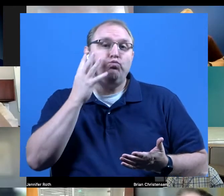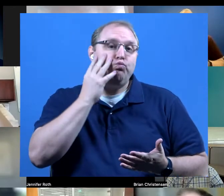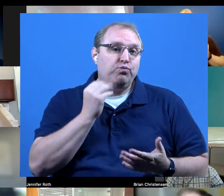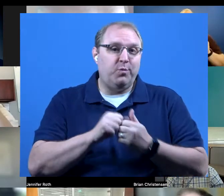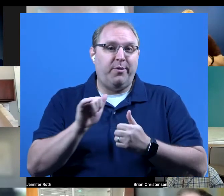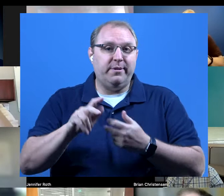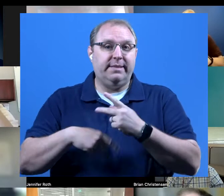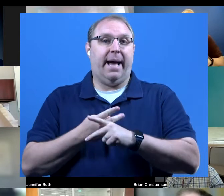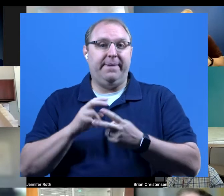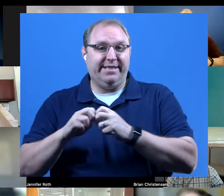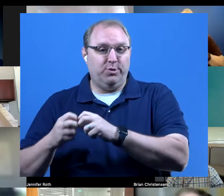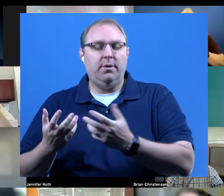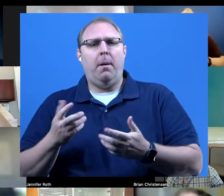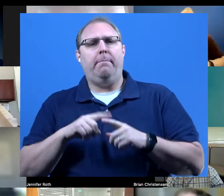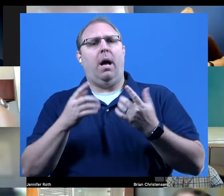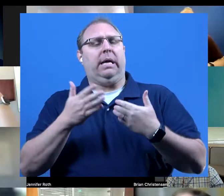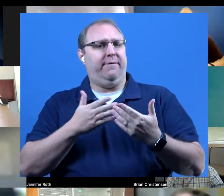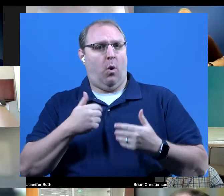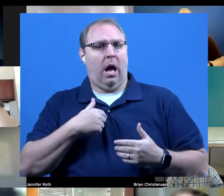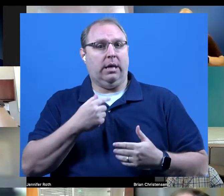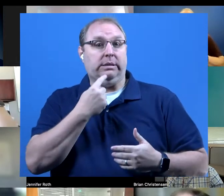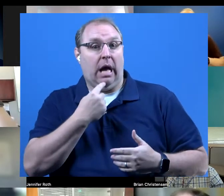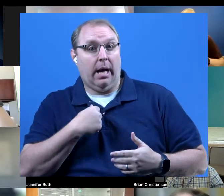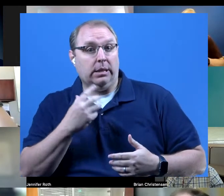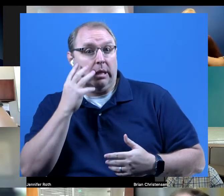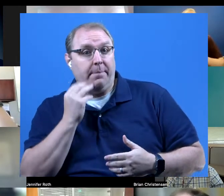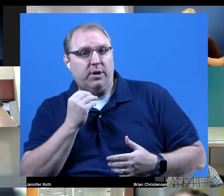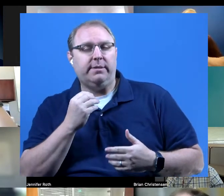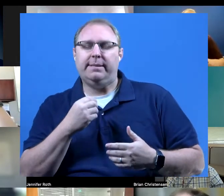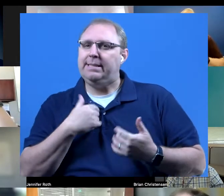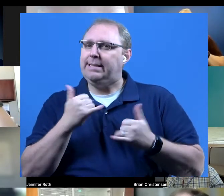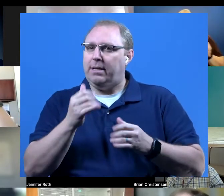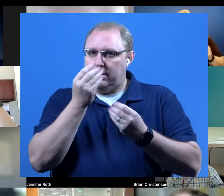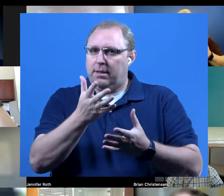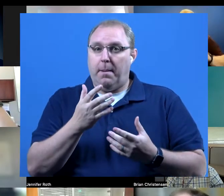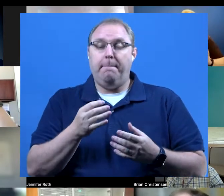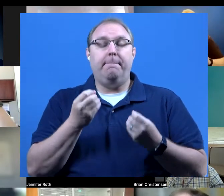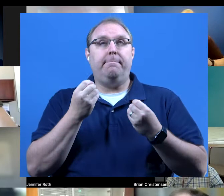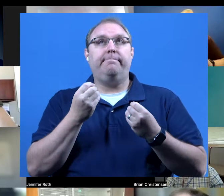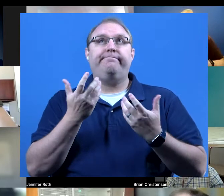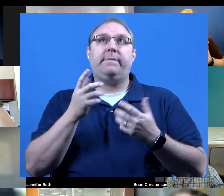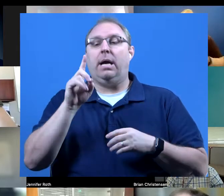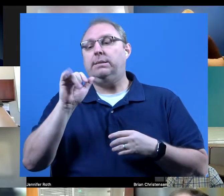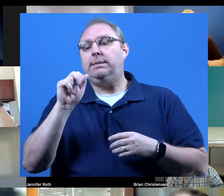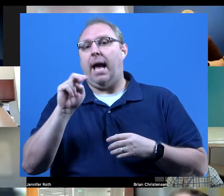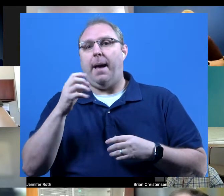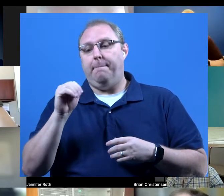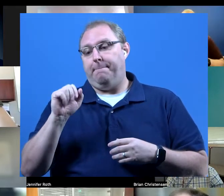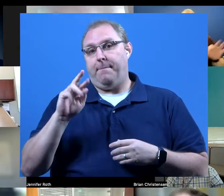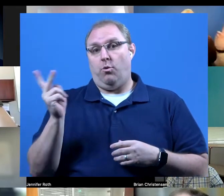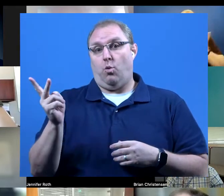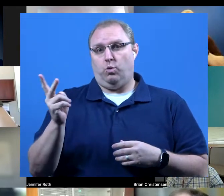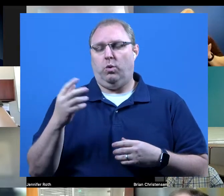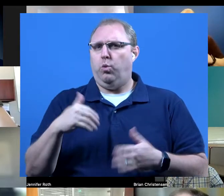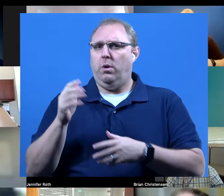be a little bit of an expert on these issues. That being said, though, I want you to understand how important the material you're about to get